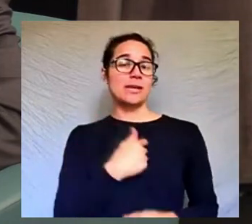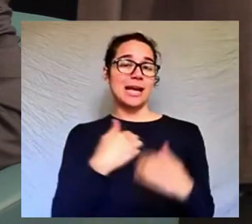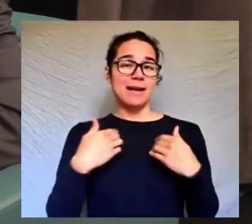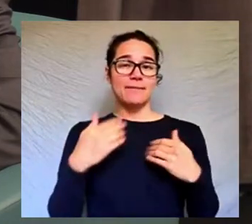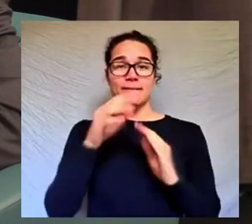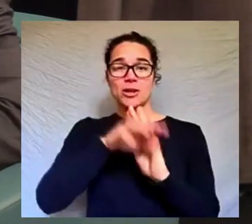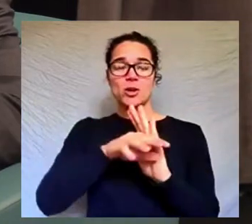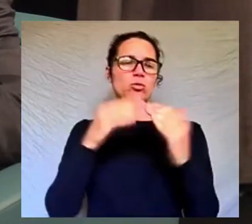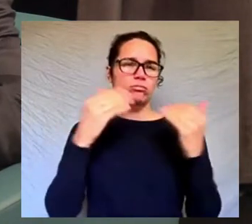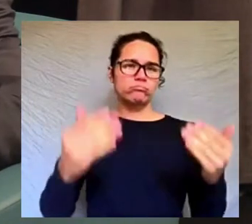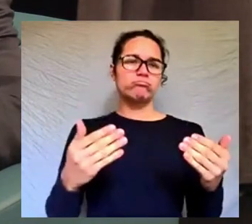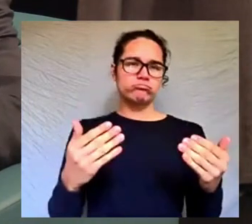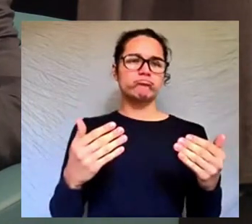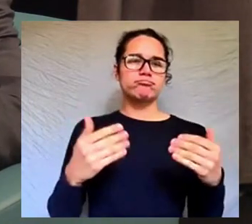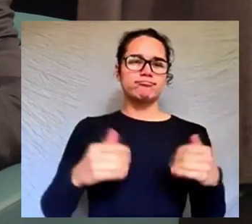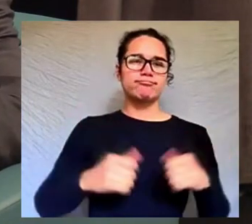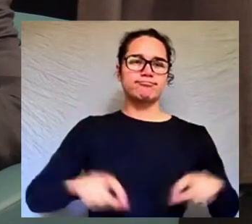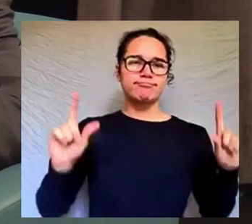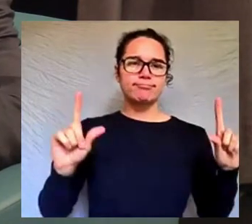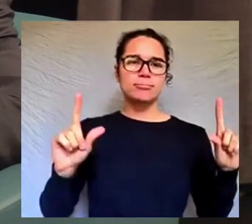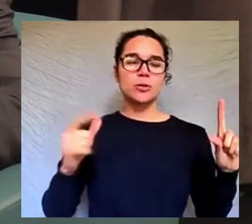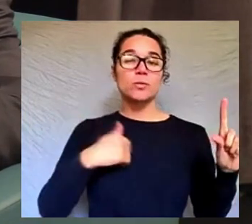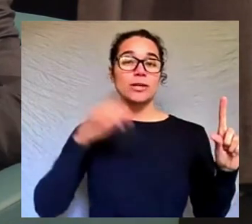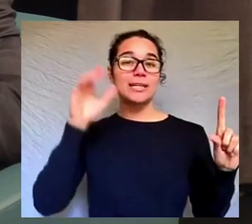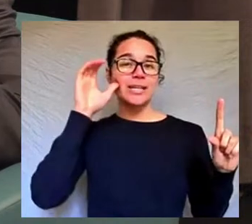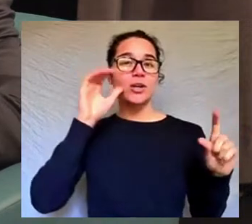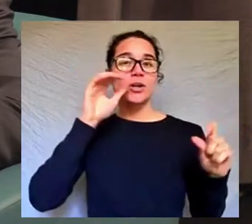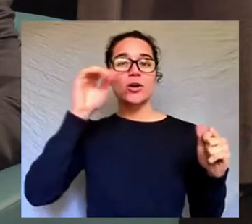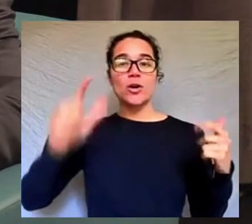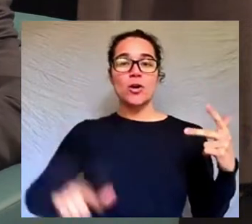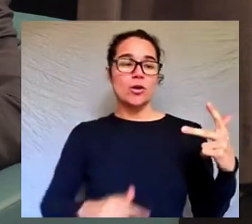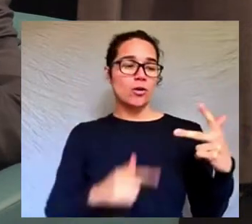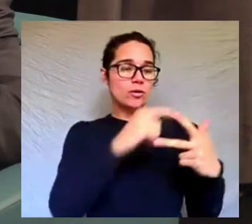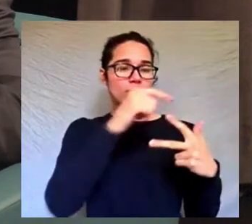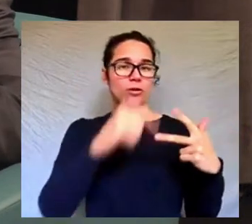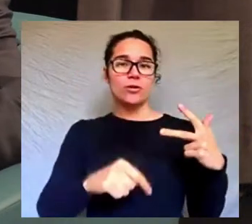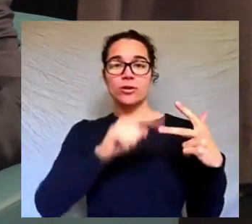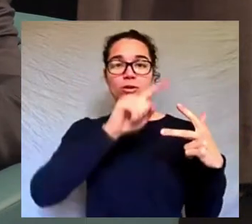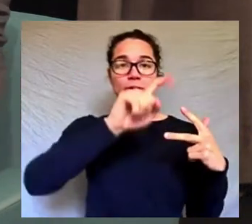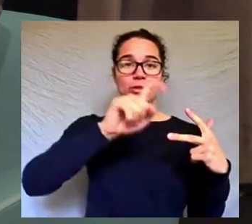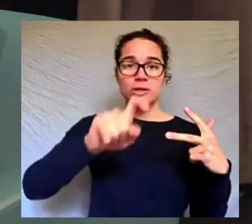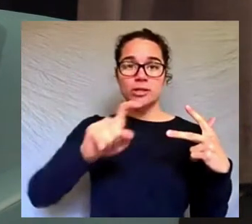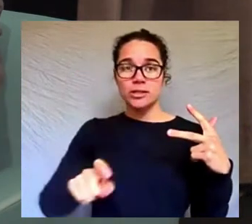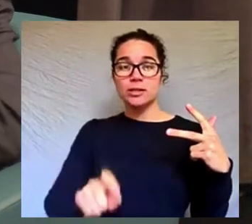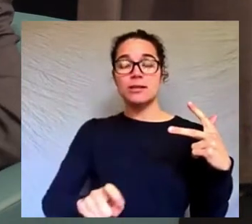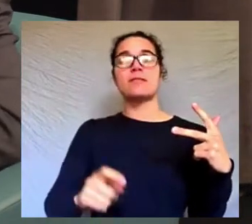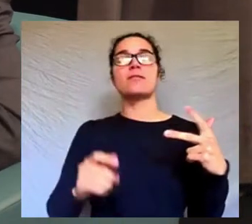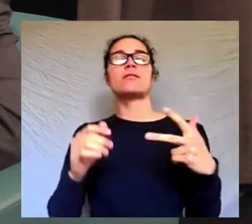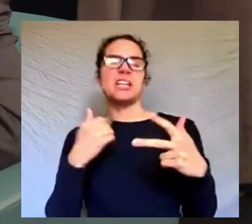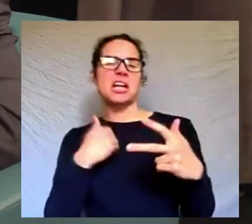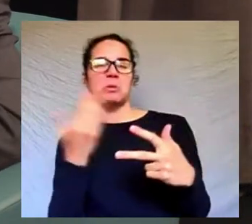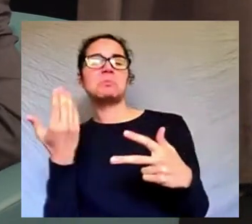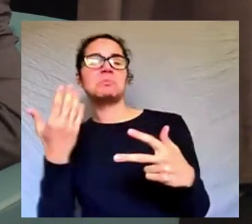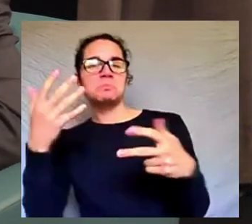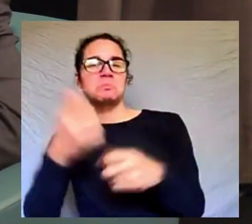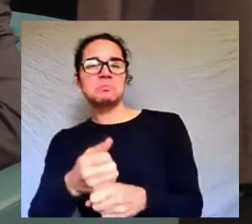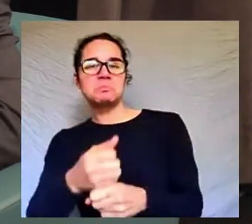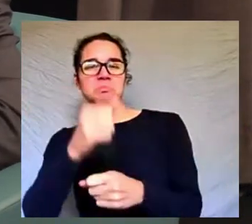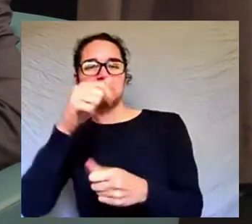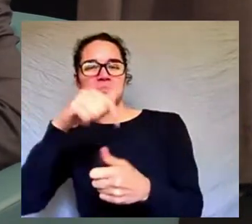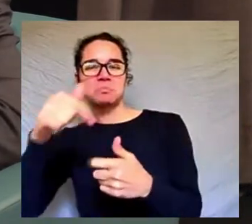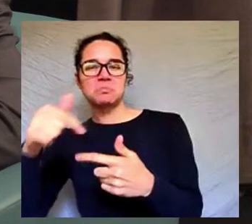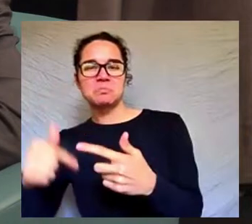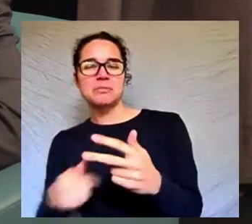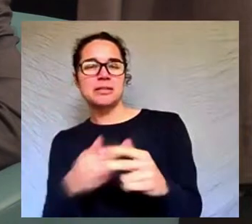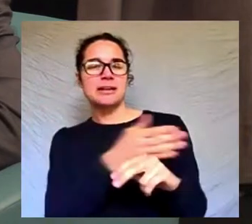now. And what we'll do is we'll hear all three of these questions, and then we'll come back and I'll repeat and kind of paraphrase them so that we can